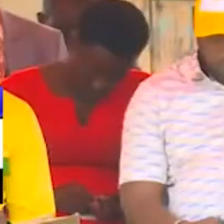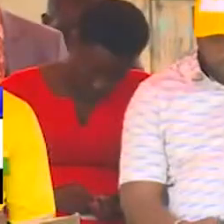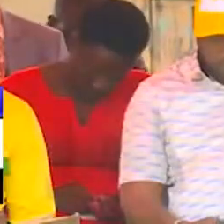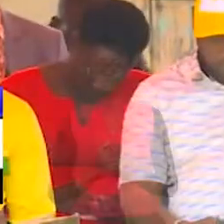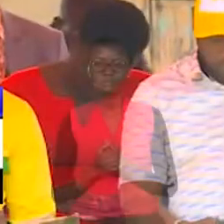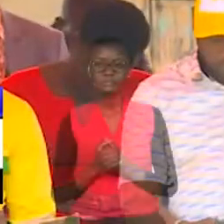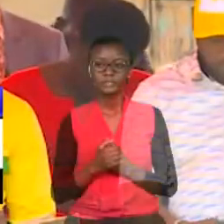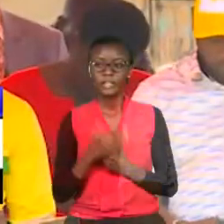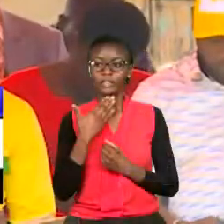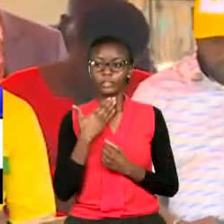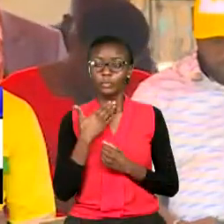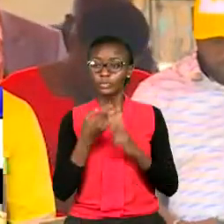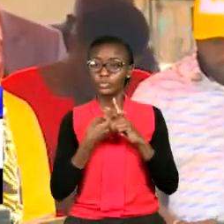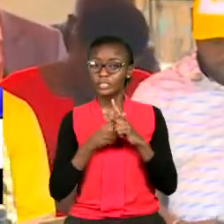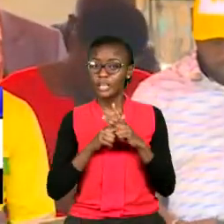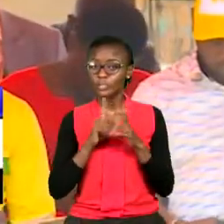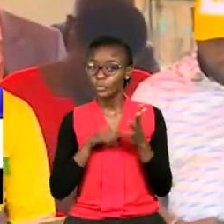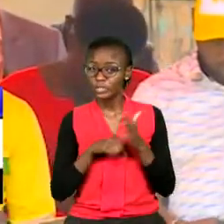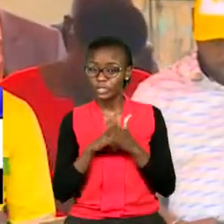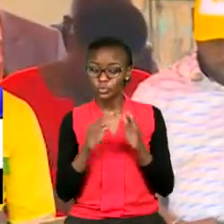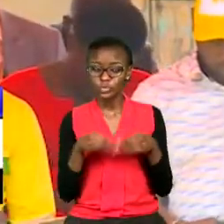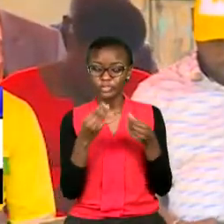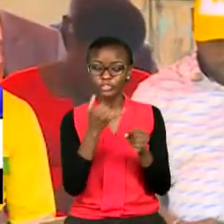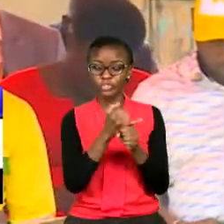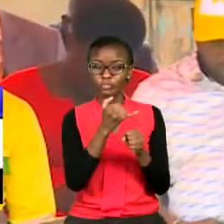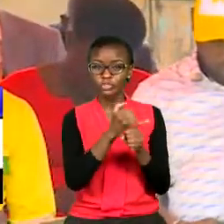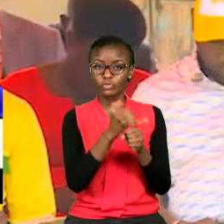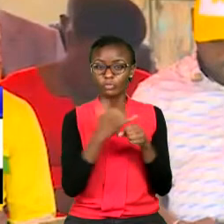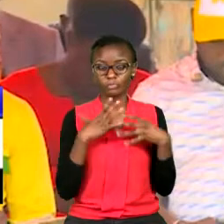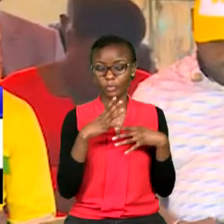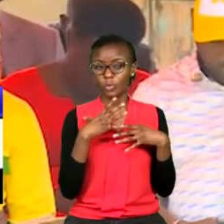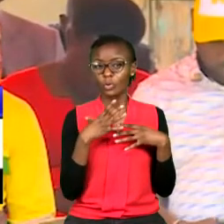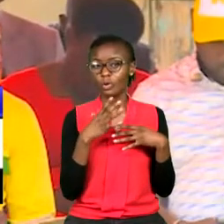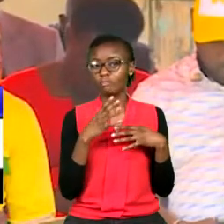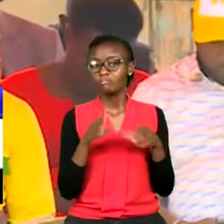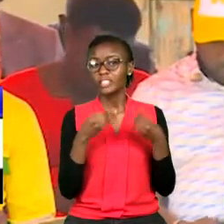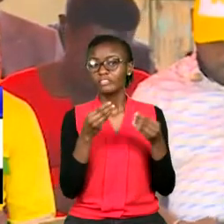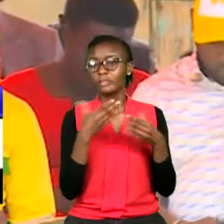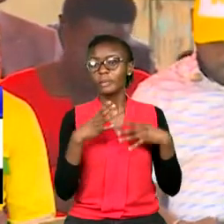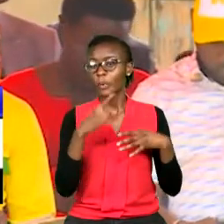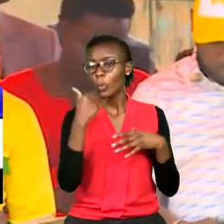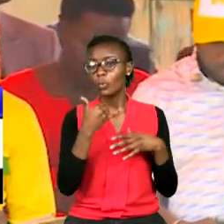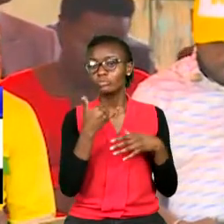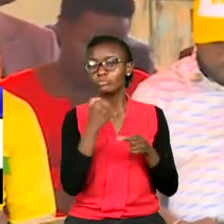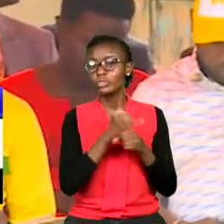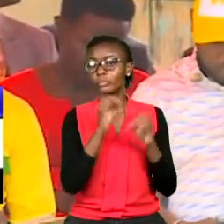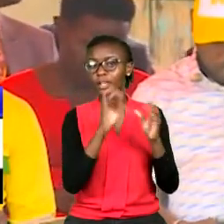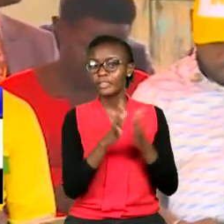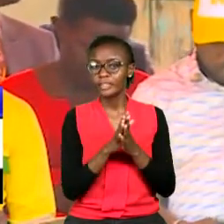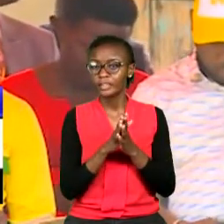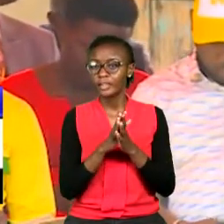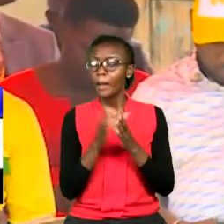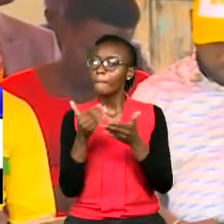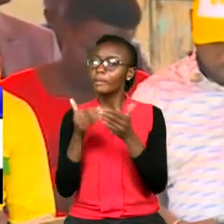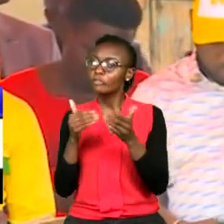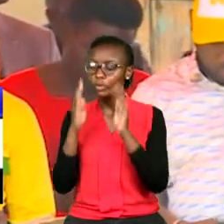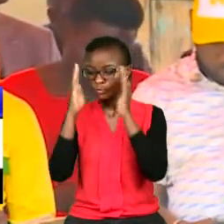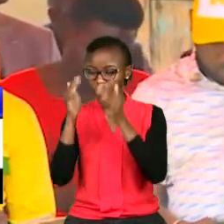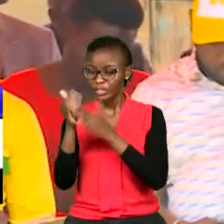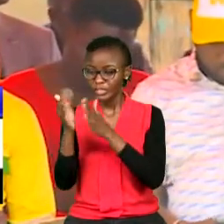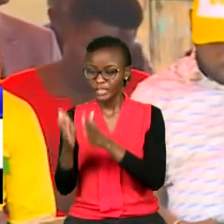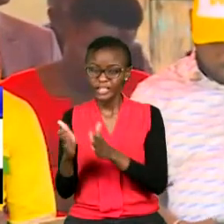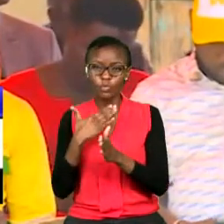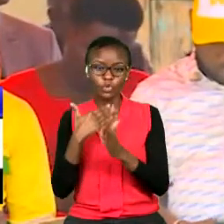Tuanze na wale jobless kabla hatujashughulikia wale wanatafuta mamlaka. Tuanze na wale biashara yao